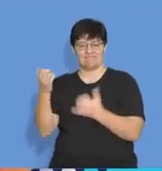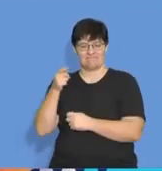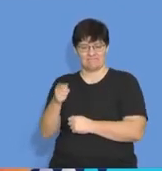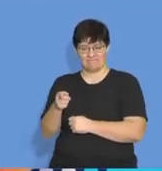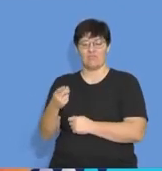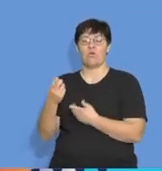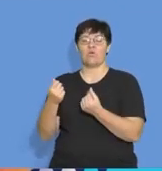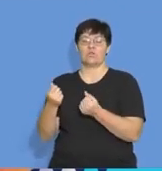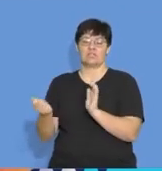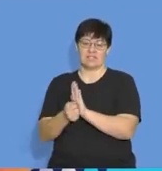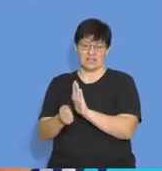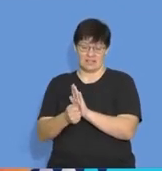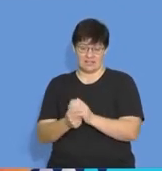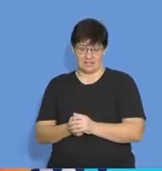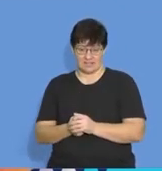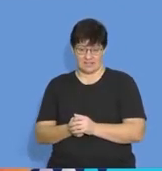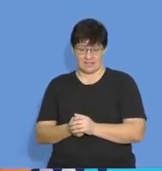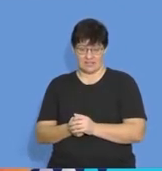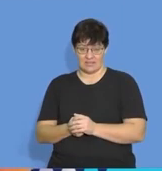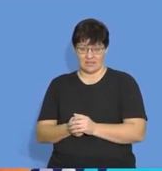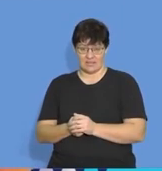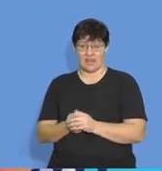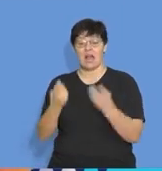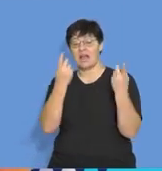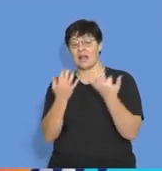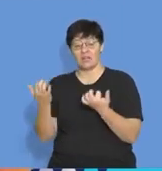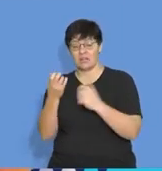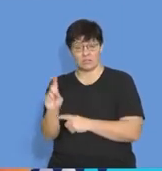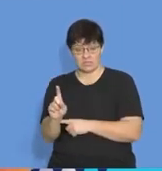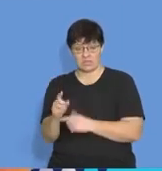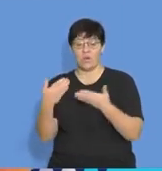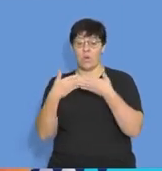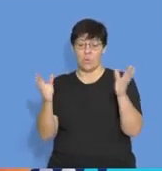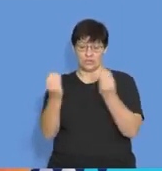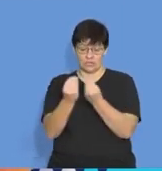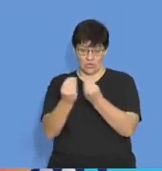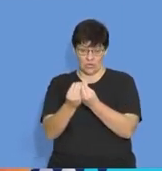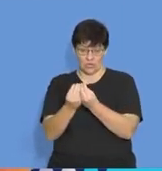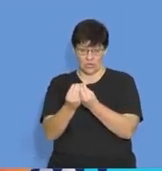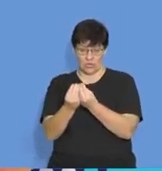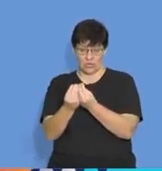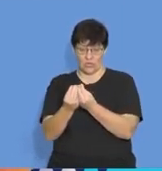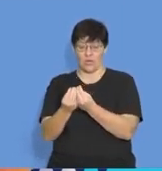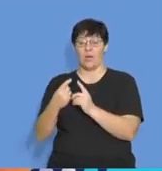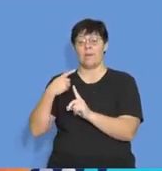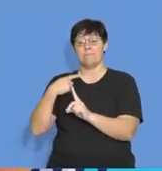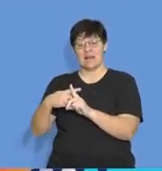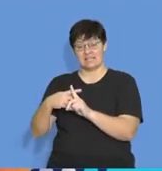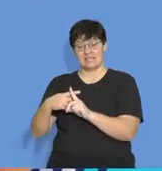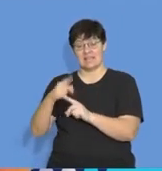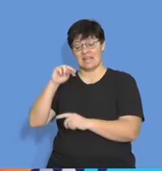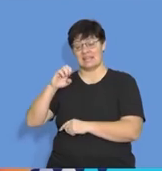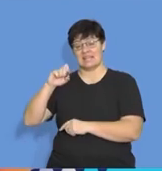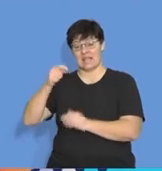of sales. And what is that calculation? It is your opening stock plus your net